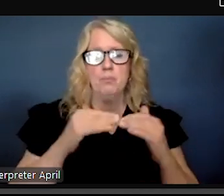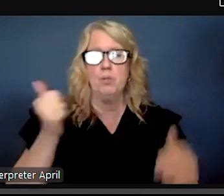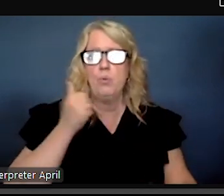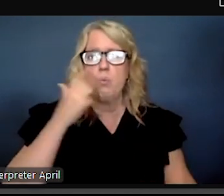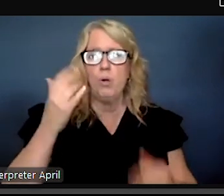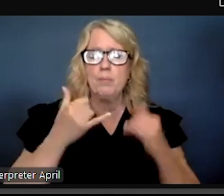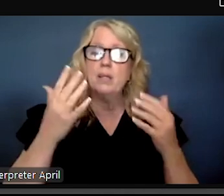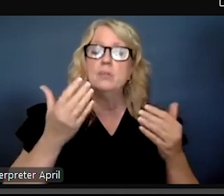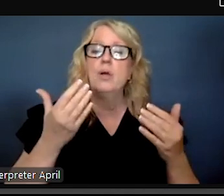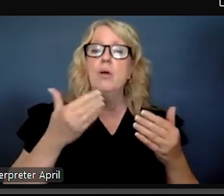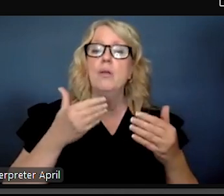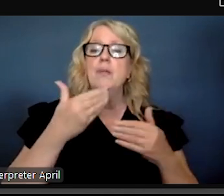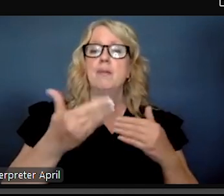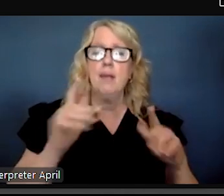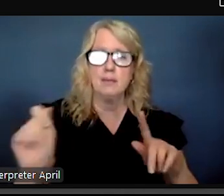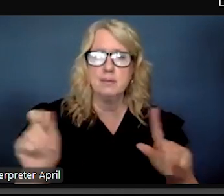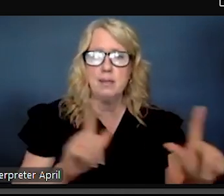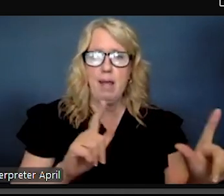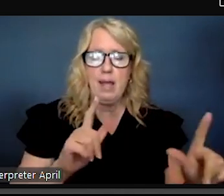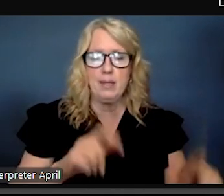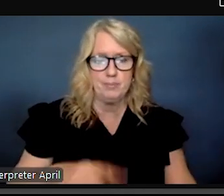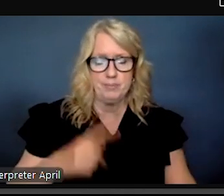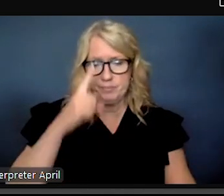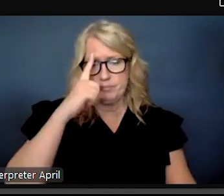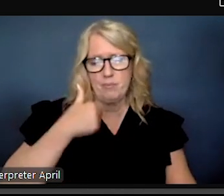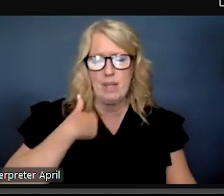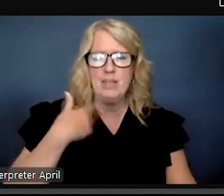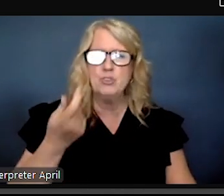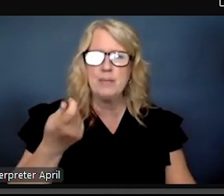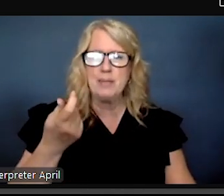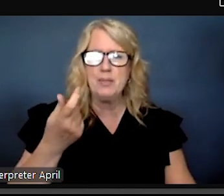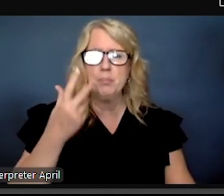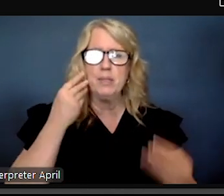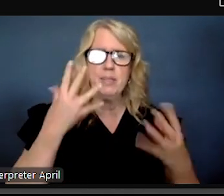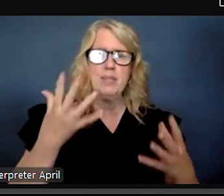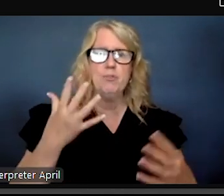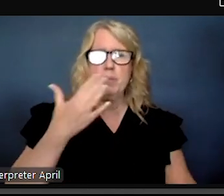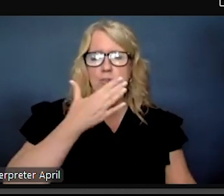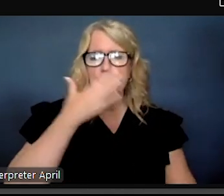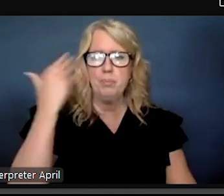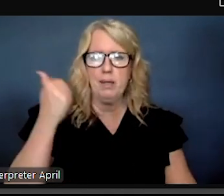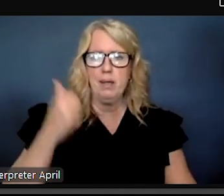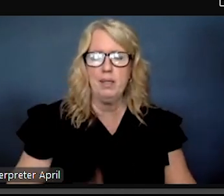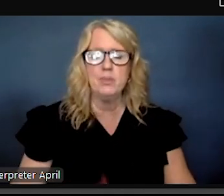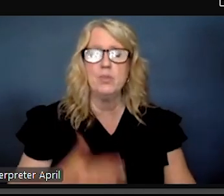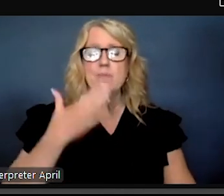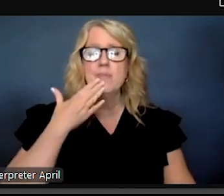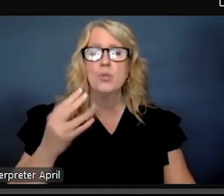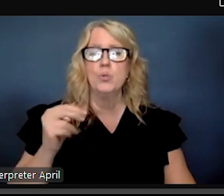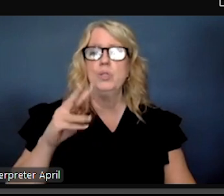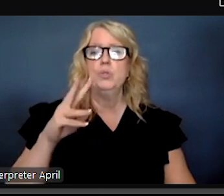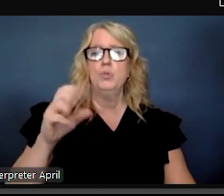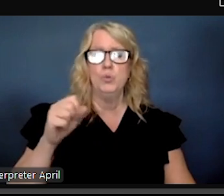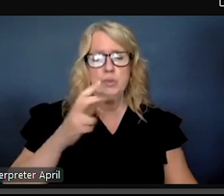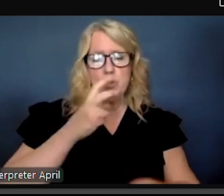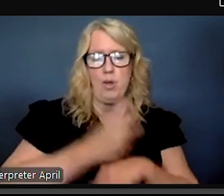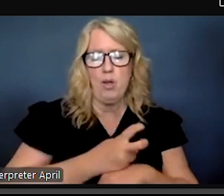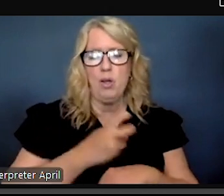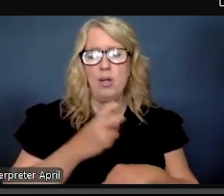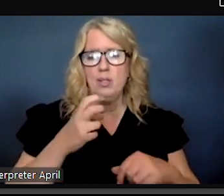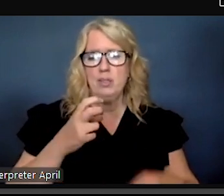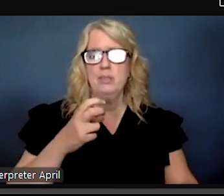on the next slide, I think I just have a little bit of information because good news is hard to come by of